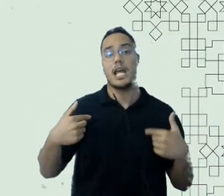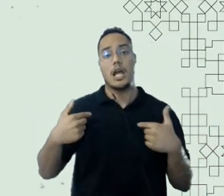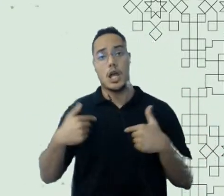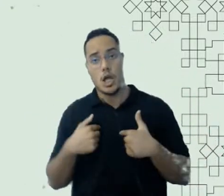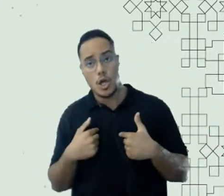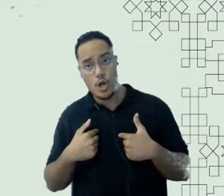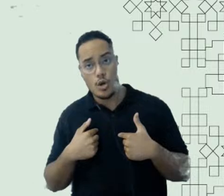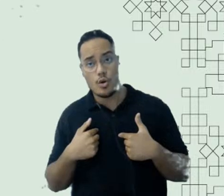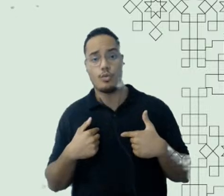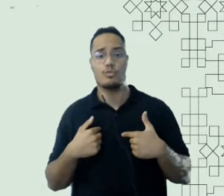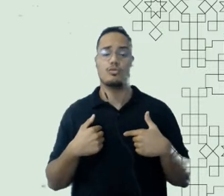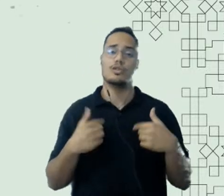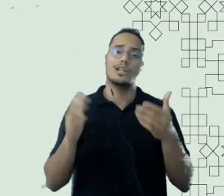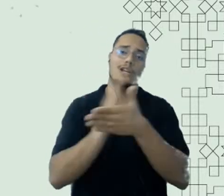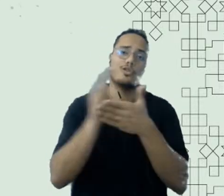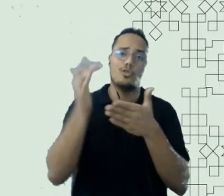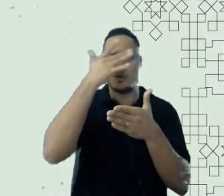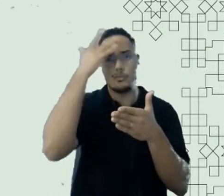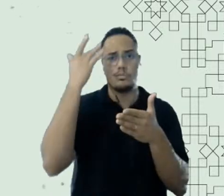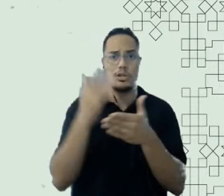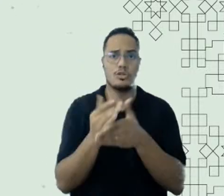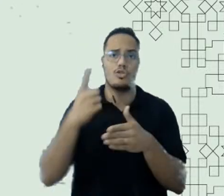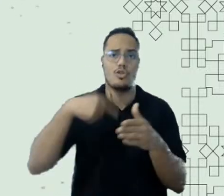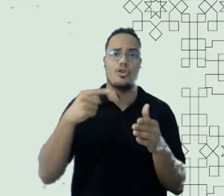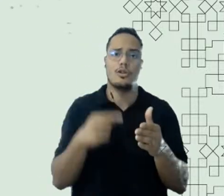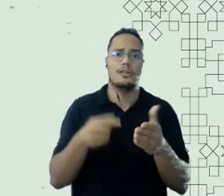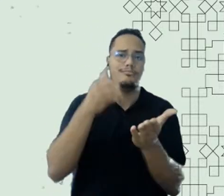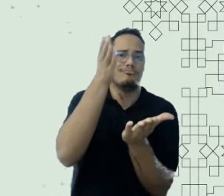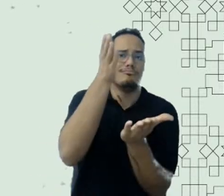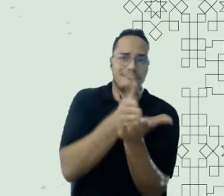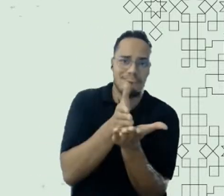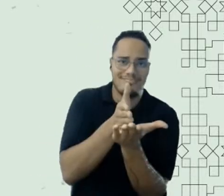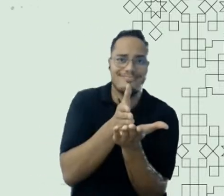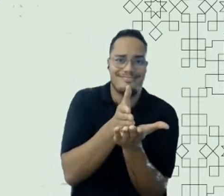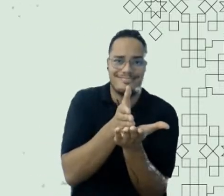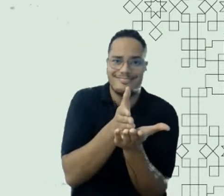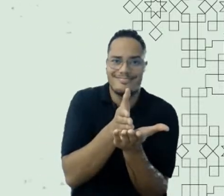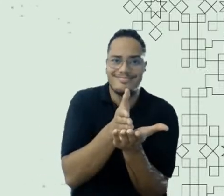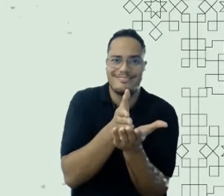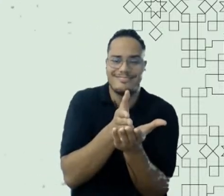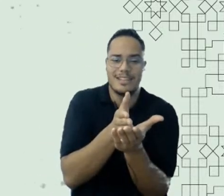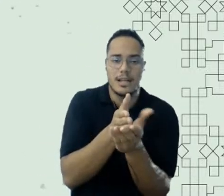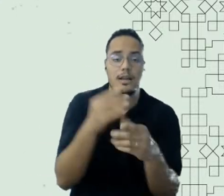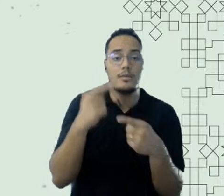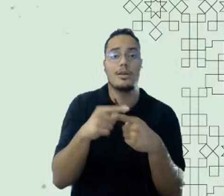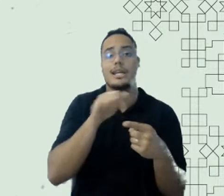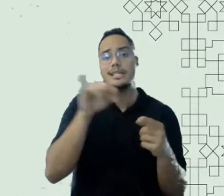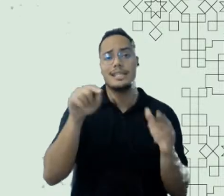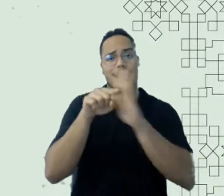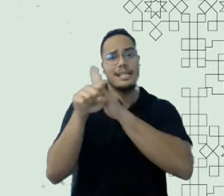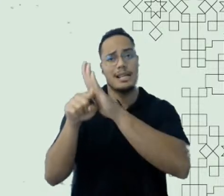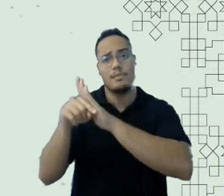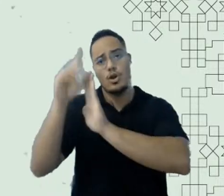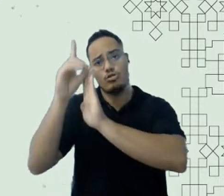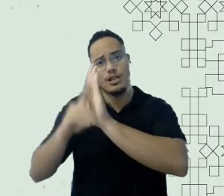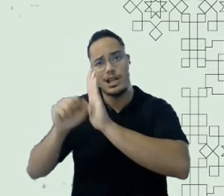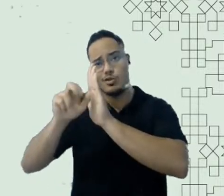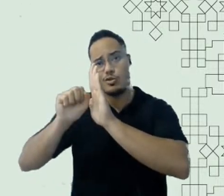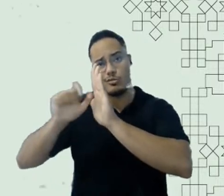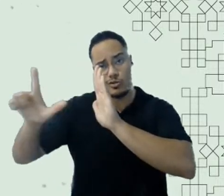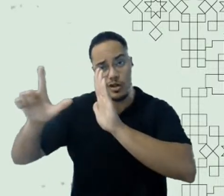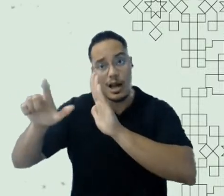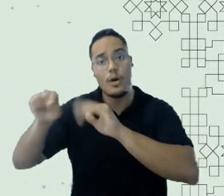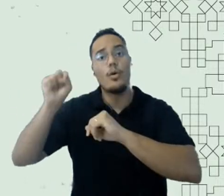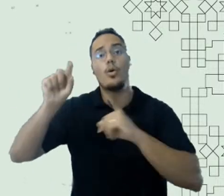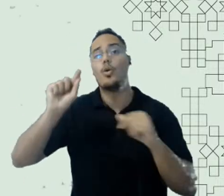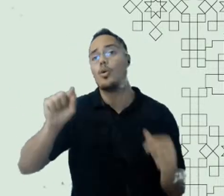look at the core of copyright is about giving a right on the exploitation of creation. And I don't